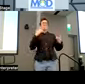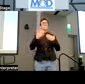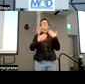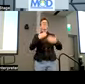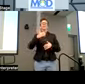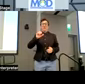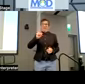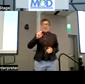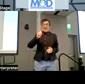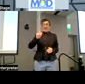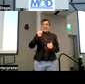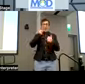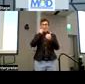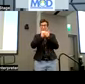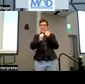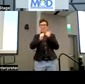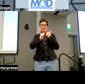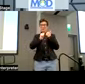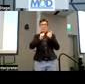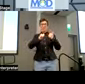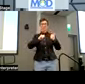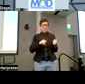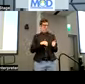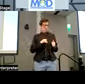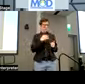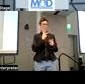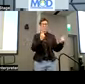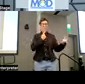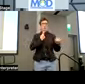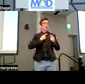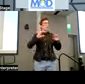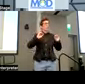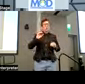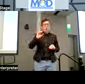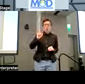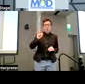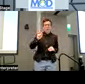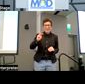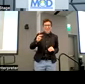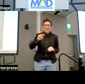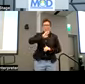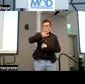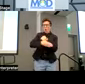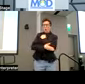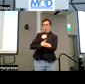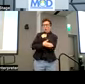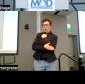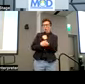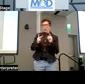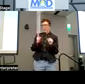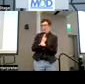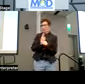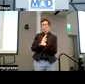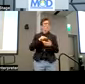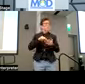there's not a single ATM in the whole country that we can use and talk about a privacy issue. Blind people had to share